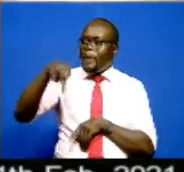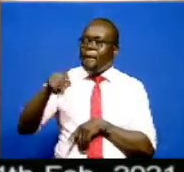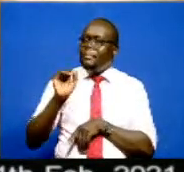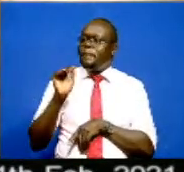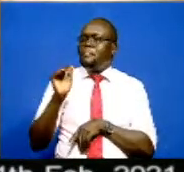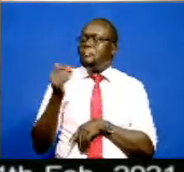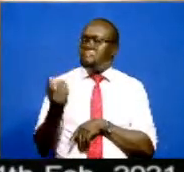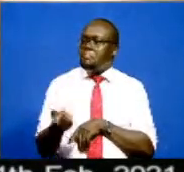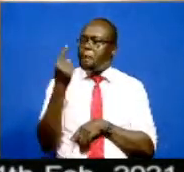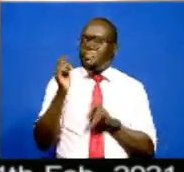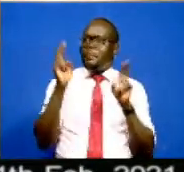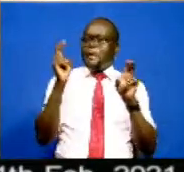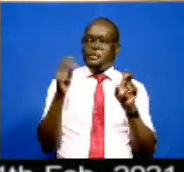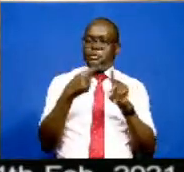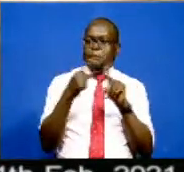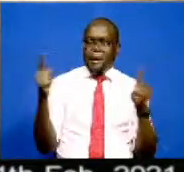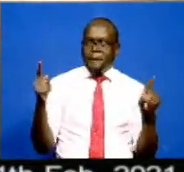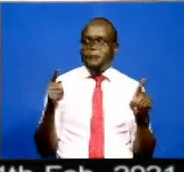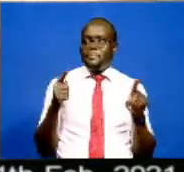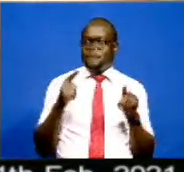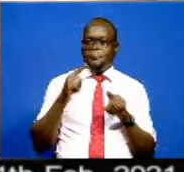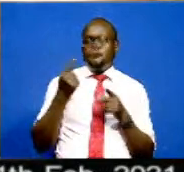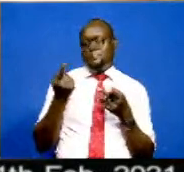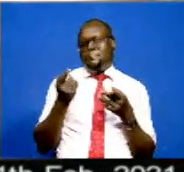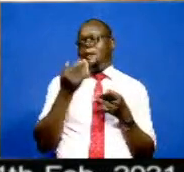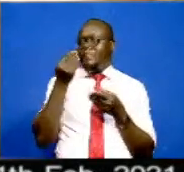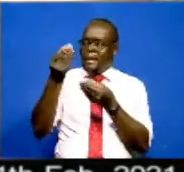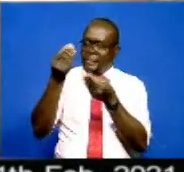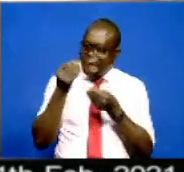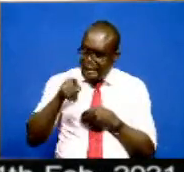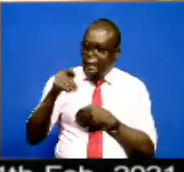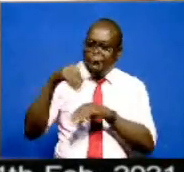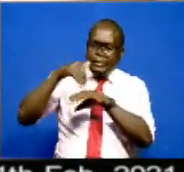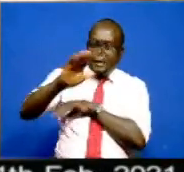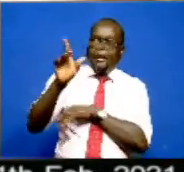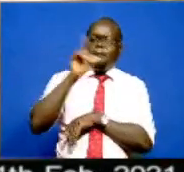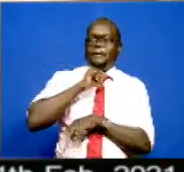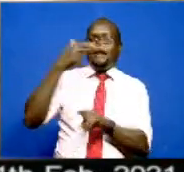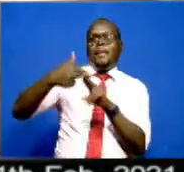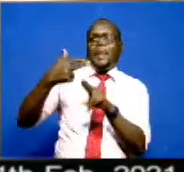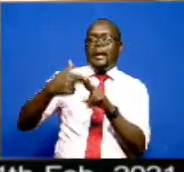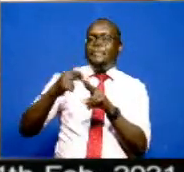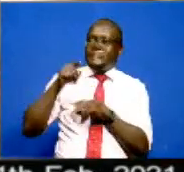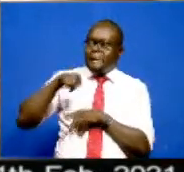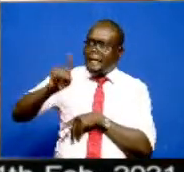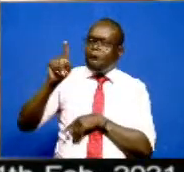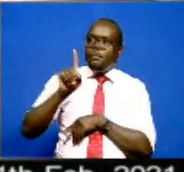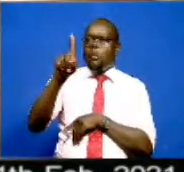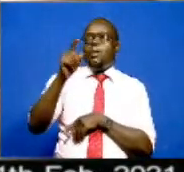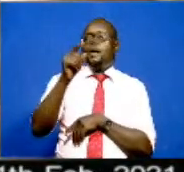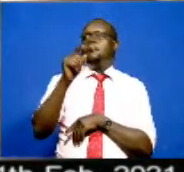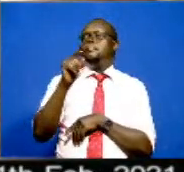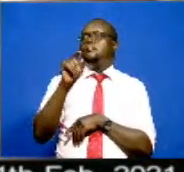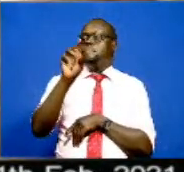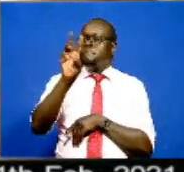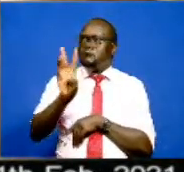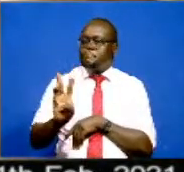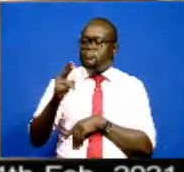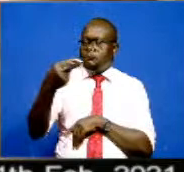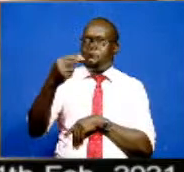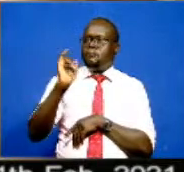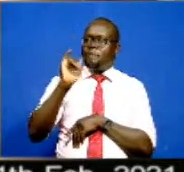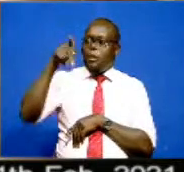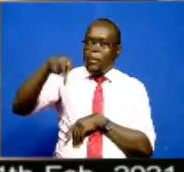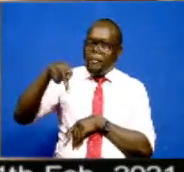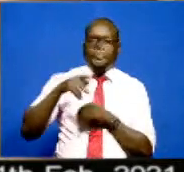names, but he's a whip, so I've given me the names, and he's one of the whips. So,